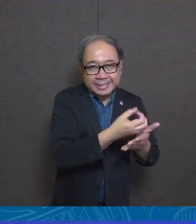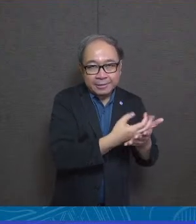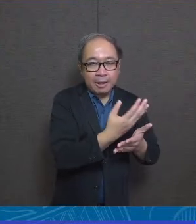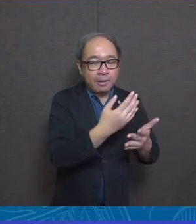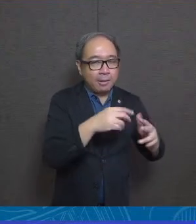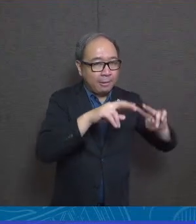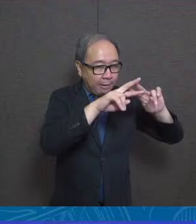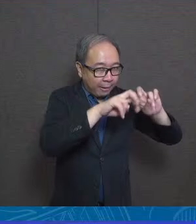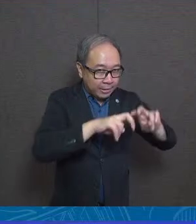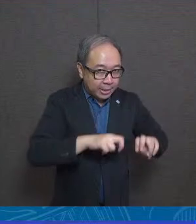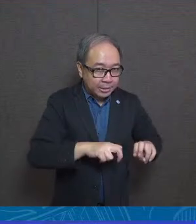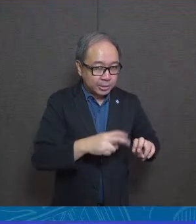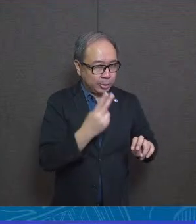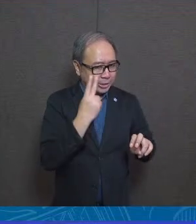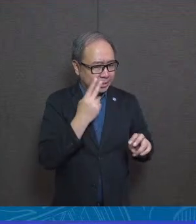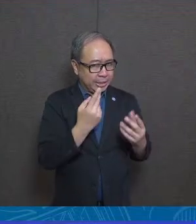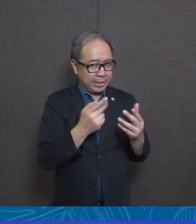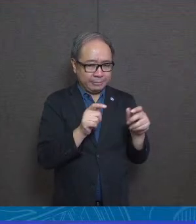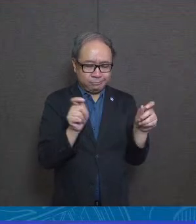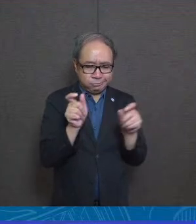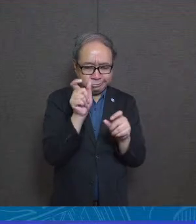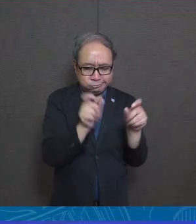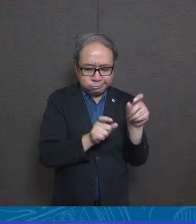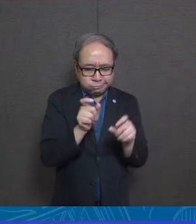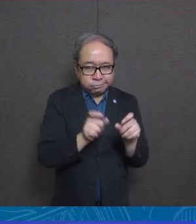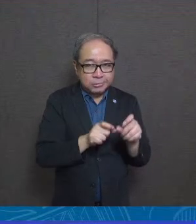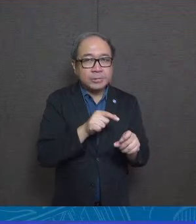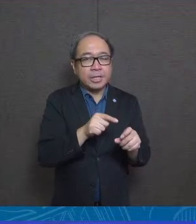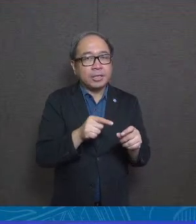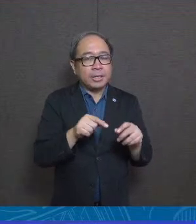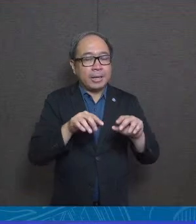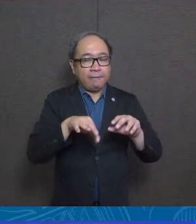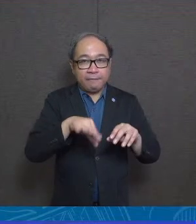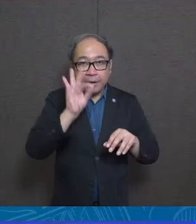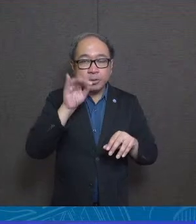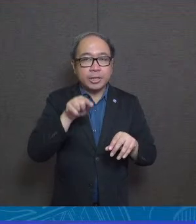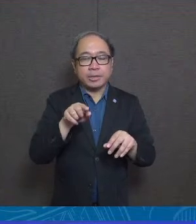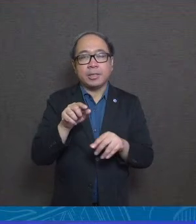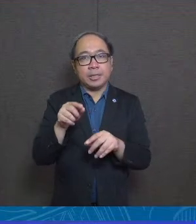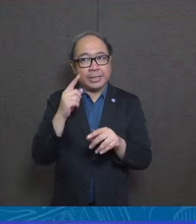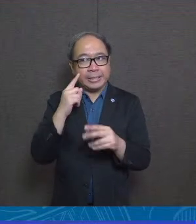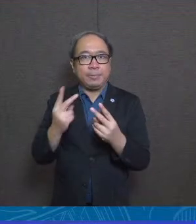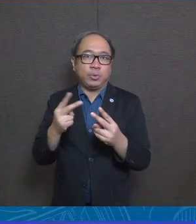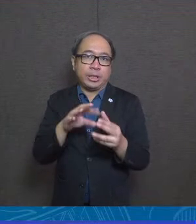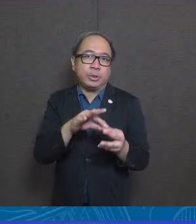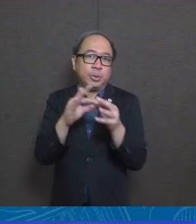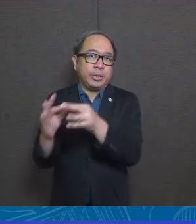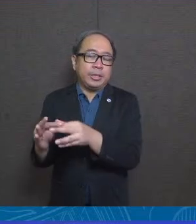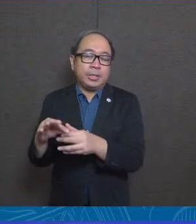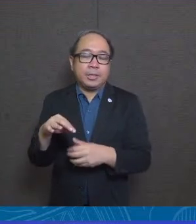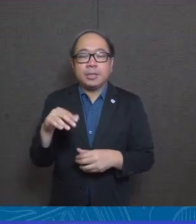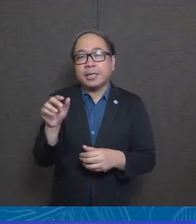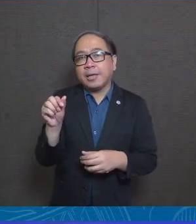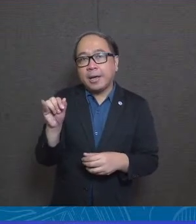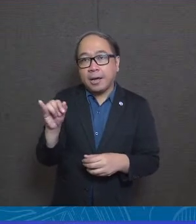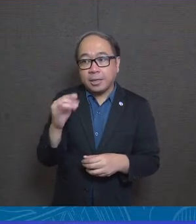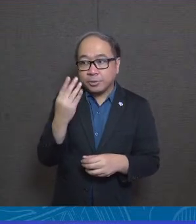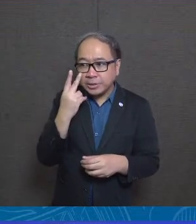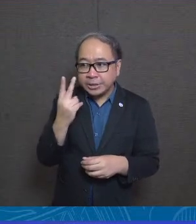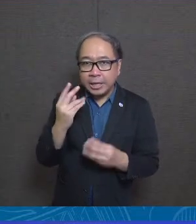patterns and elements in those. And again, this is very relevant for data related to DRR because we need to find